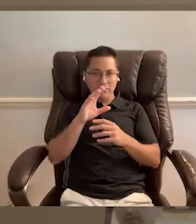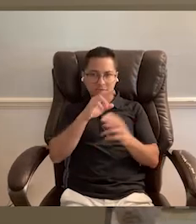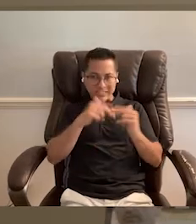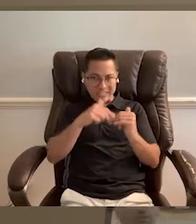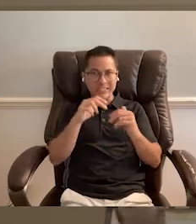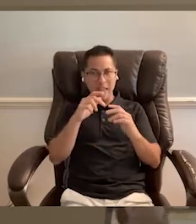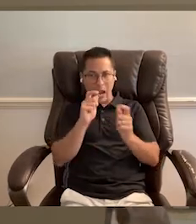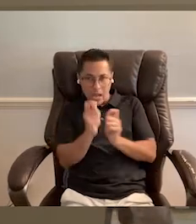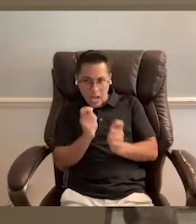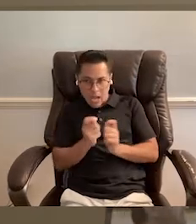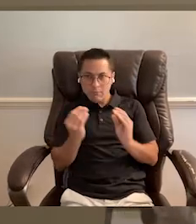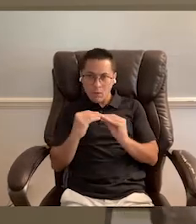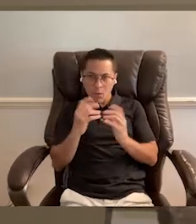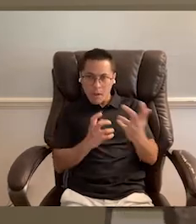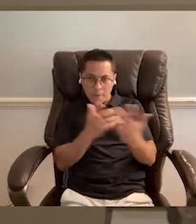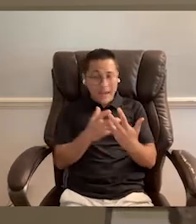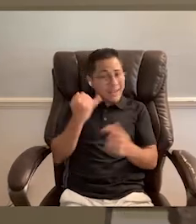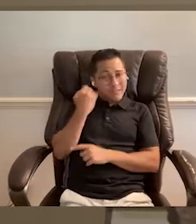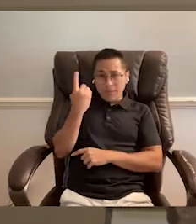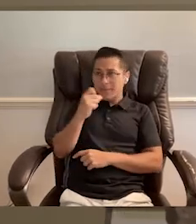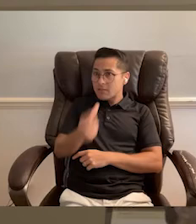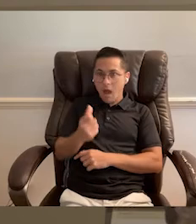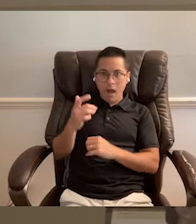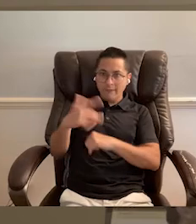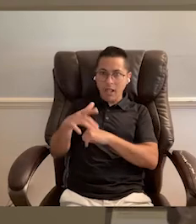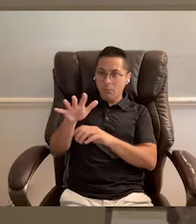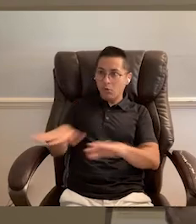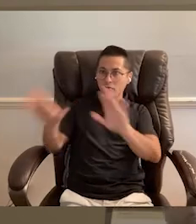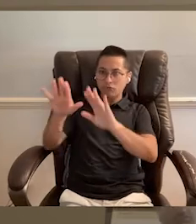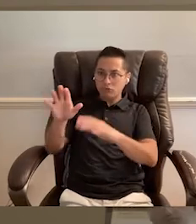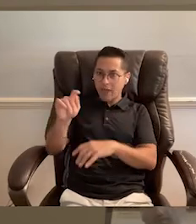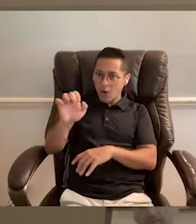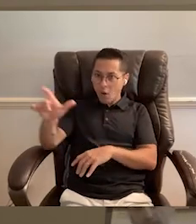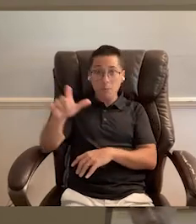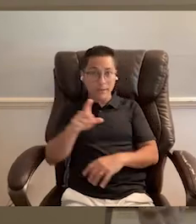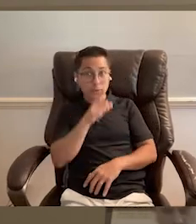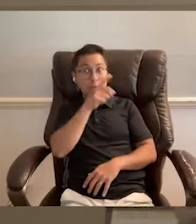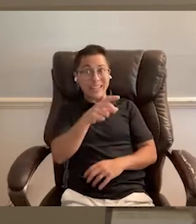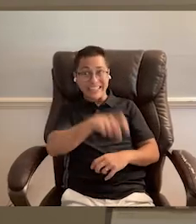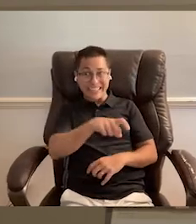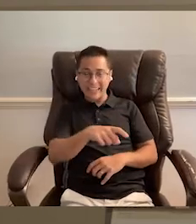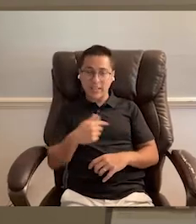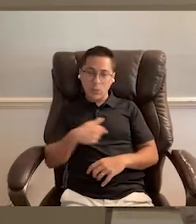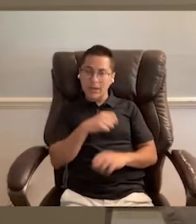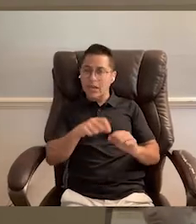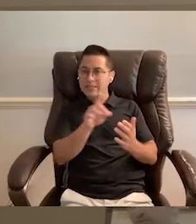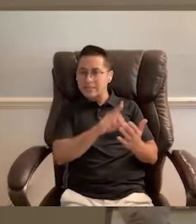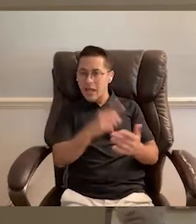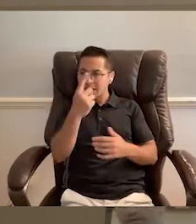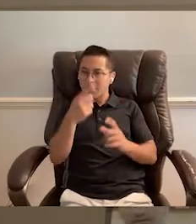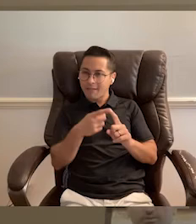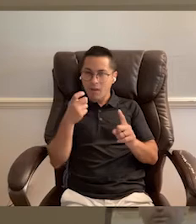virtual reality for vocational rehabilitation, wheelchair-mounted robotic arm, brain-machine interface where it's tailored